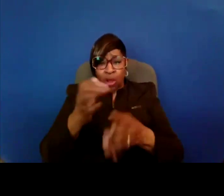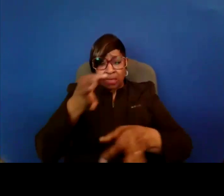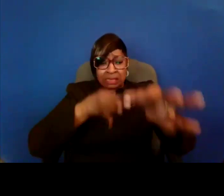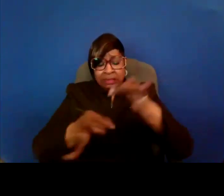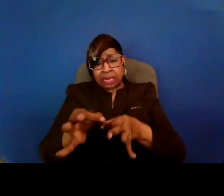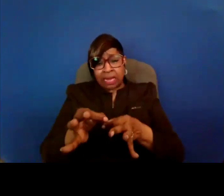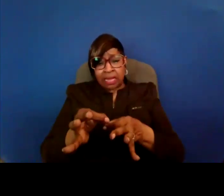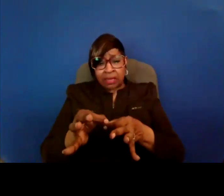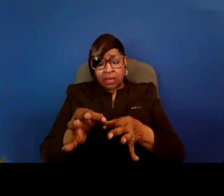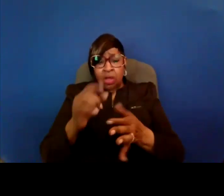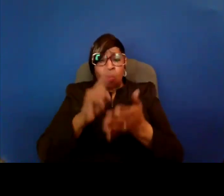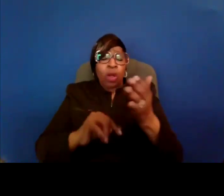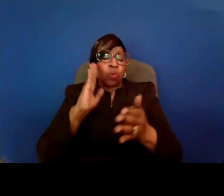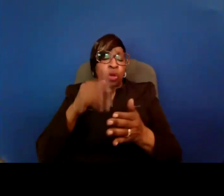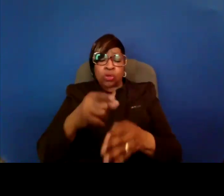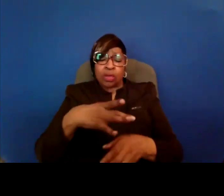What would you like instead?